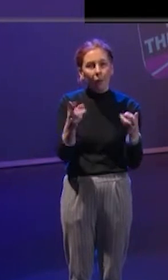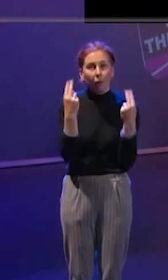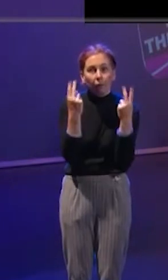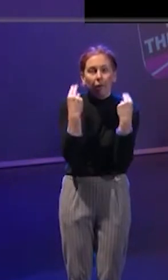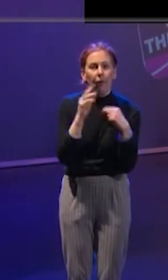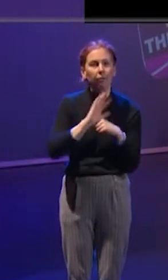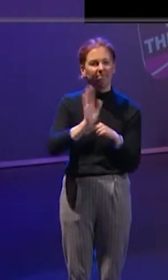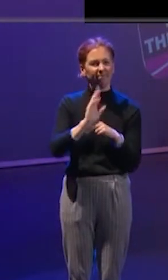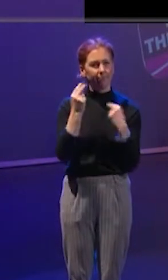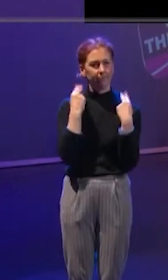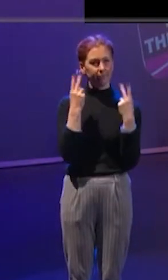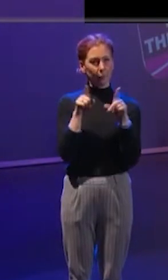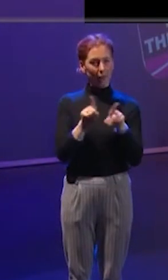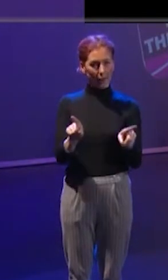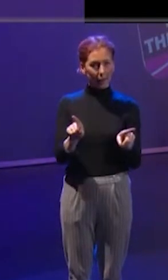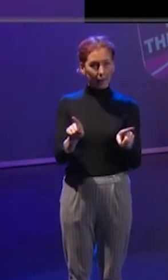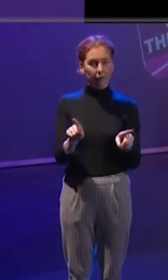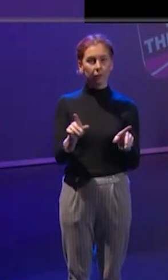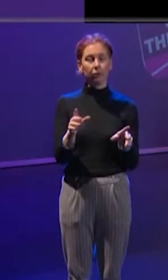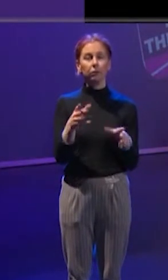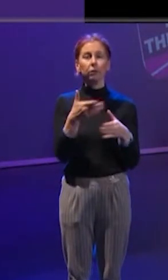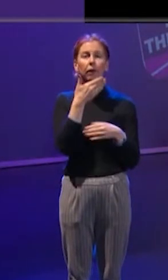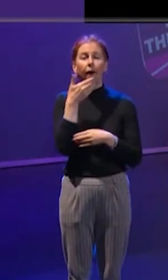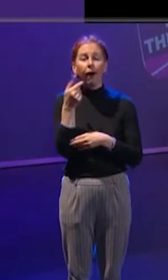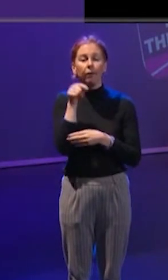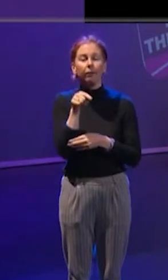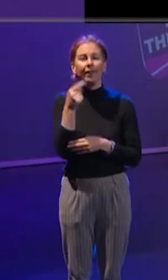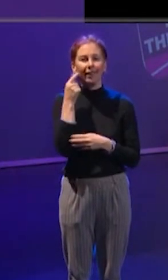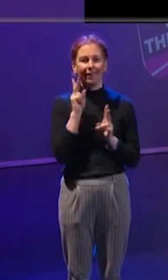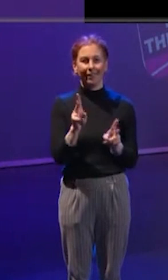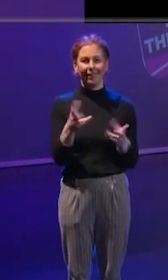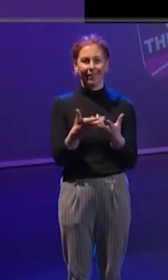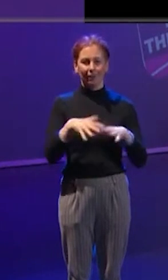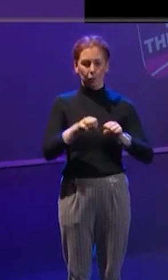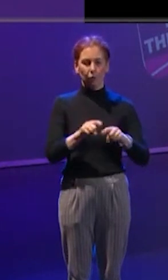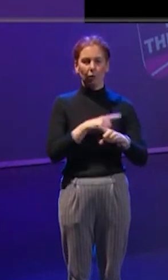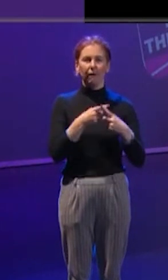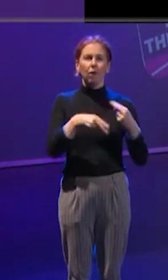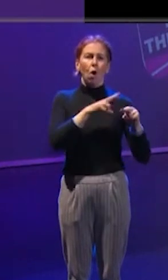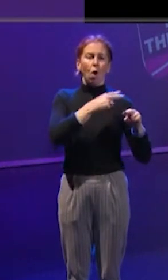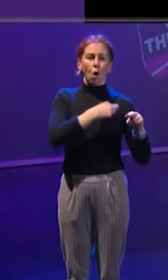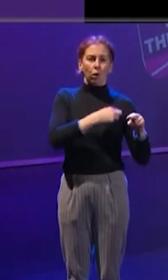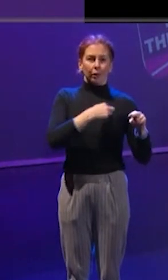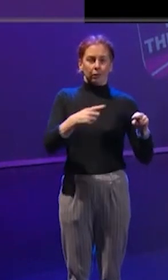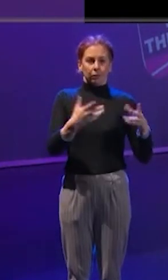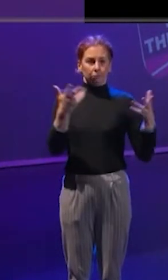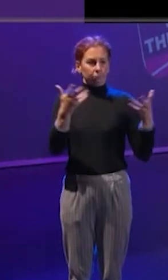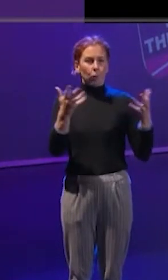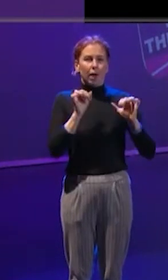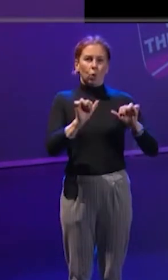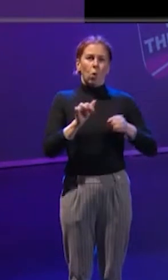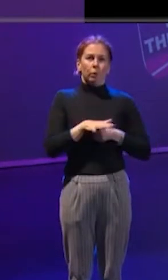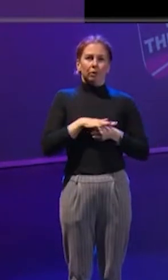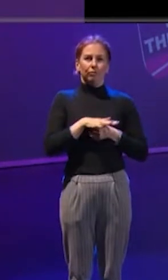think it's a really easy way to start. If you're always honest with people about where you are and what everyone needs to be doing, it's